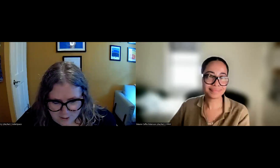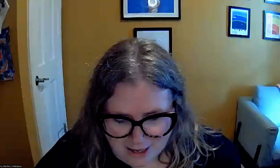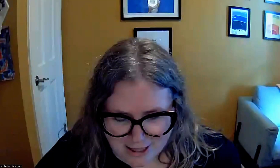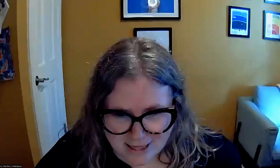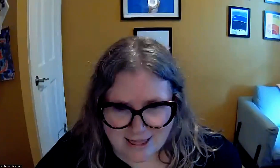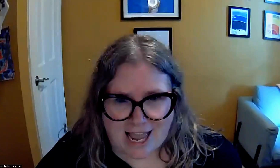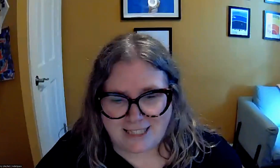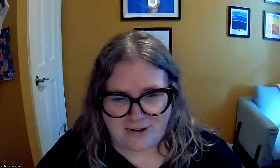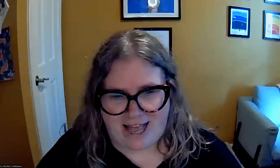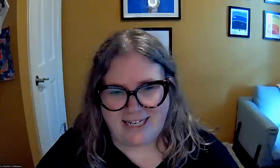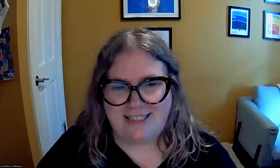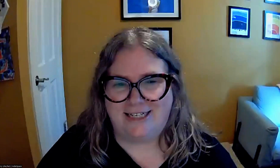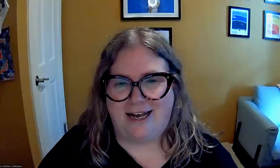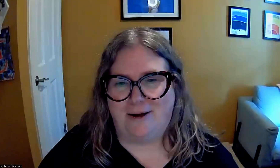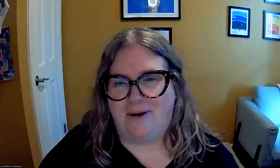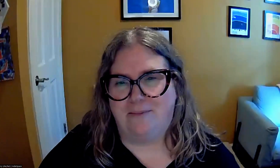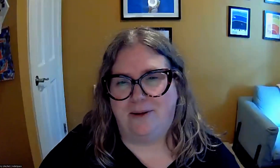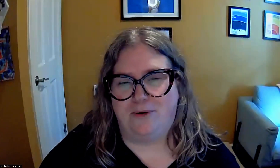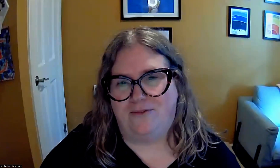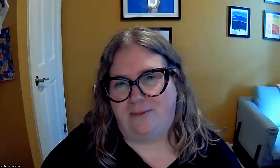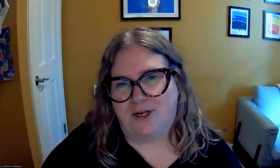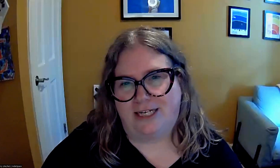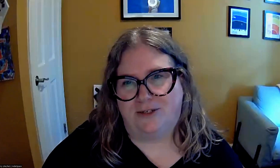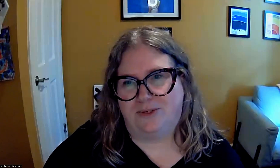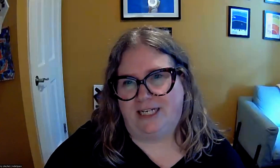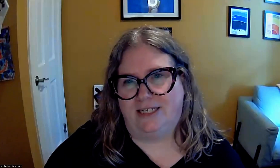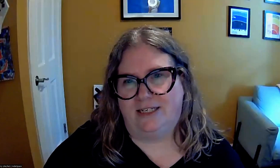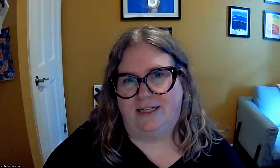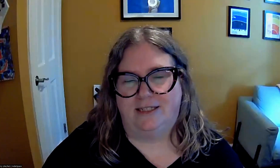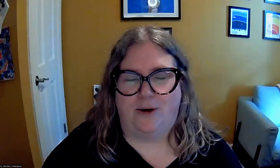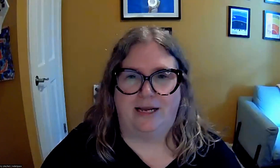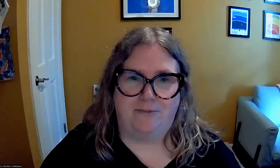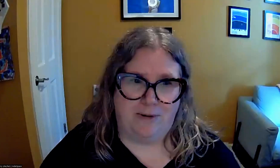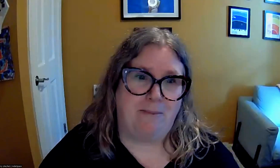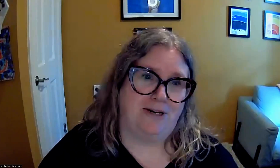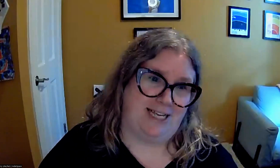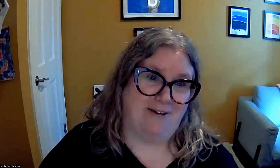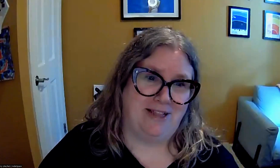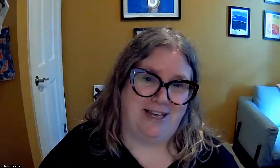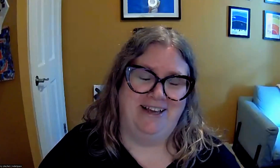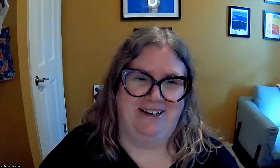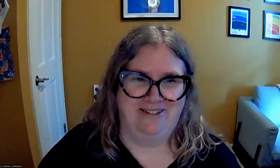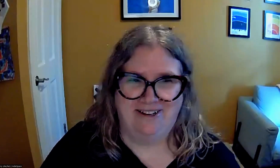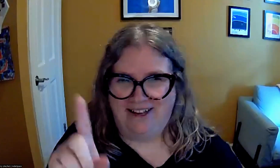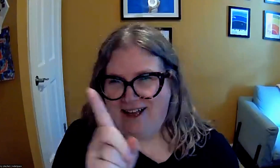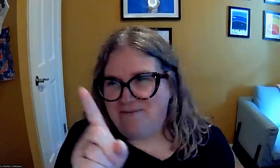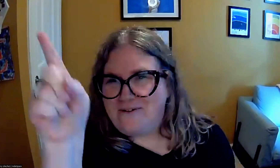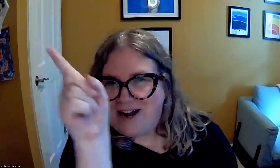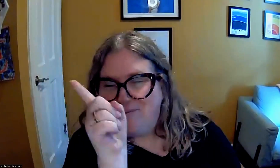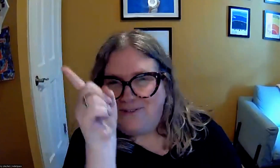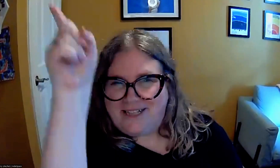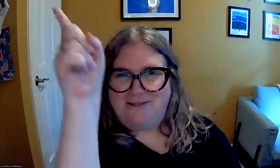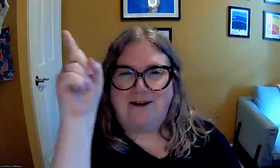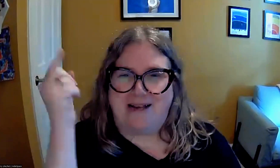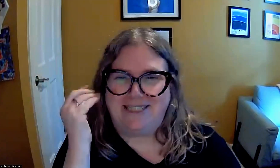So thanks for that. I'm going to move, I'm trying to read so I remember to say everything,